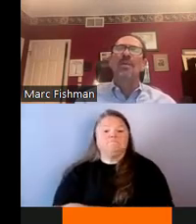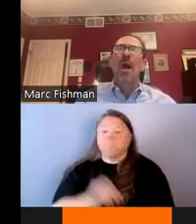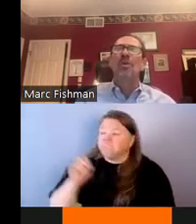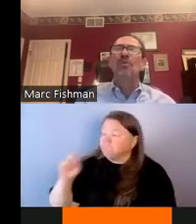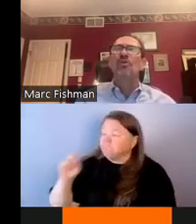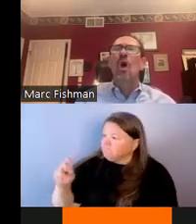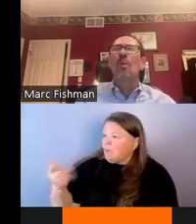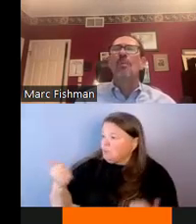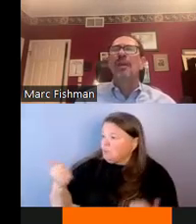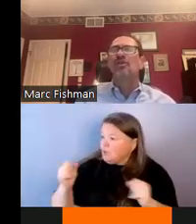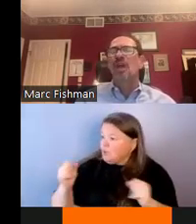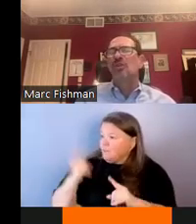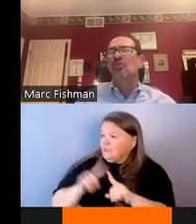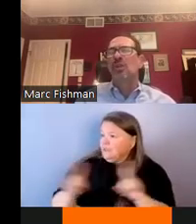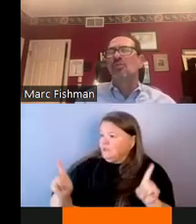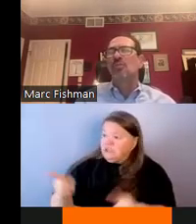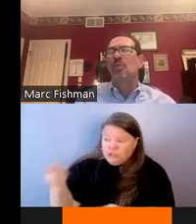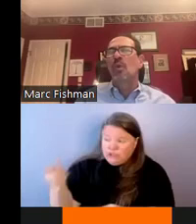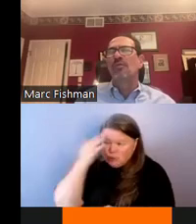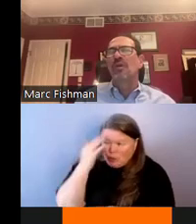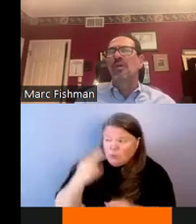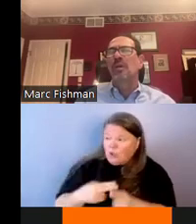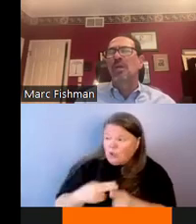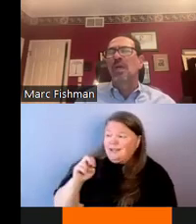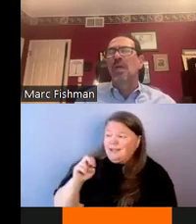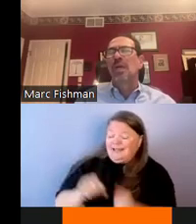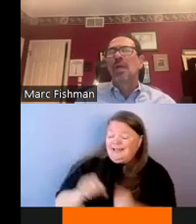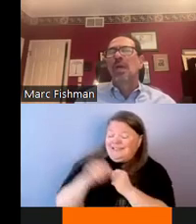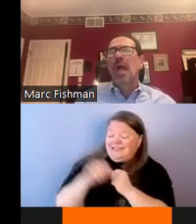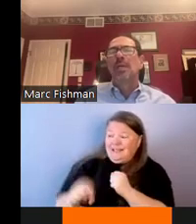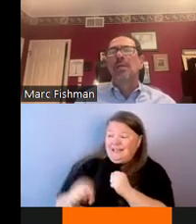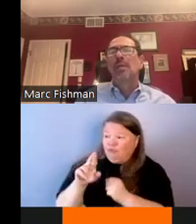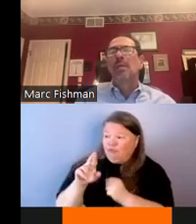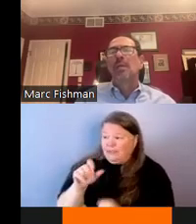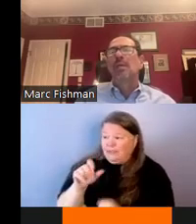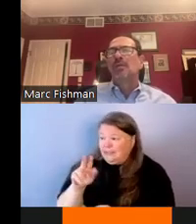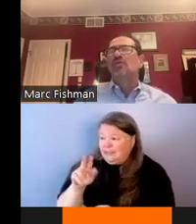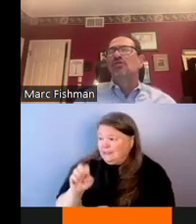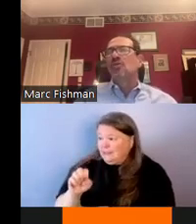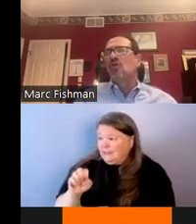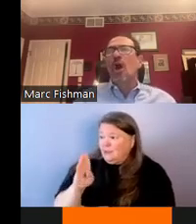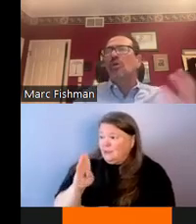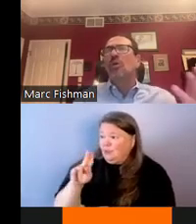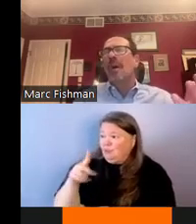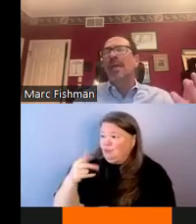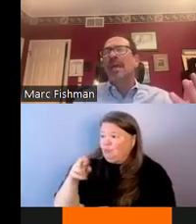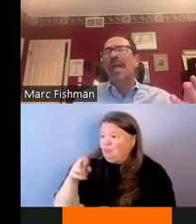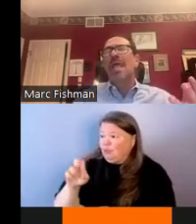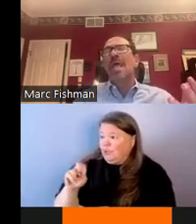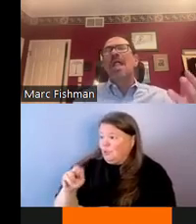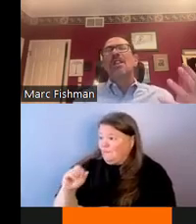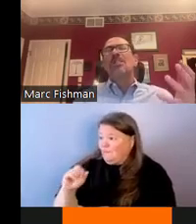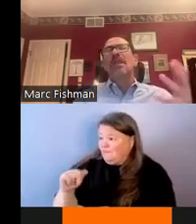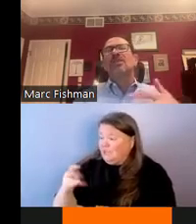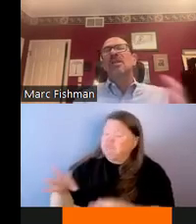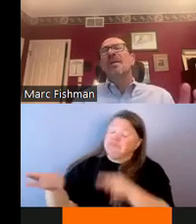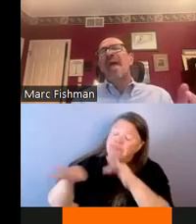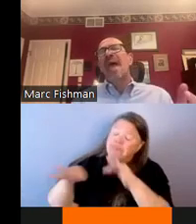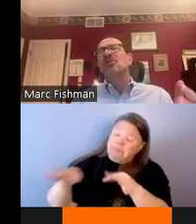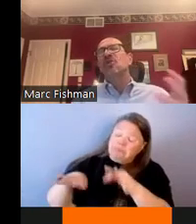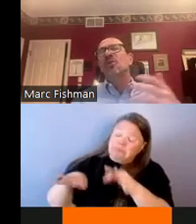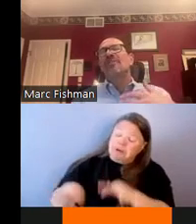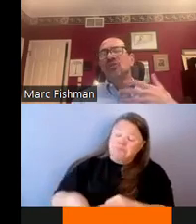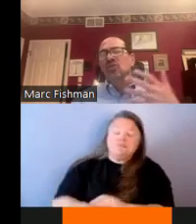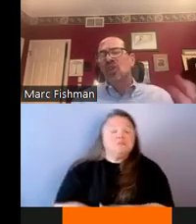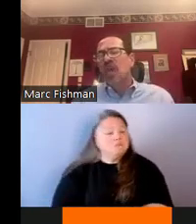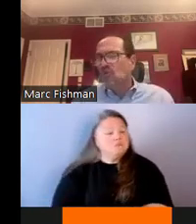different. Maybe mom doesn't know about extended release buprenorphine, and let's just talk to her about it. And the nice thing